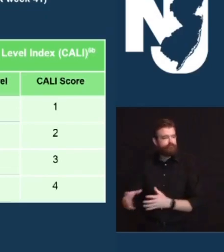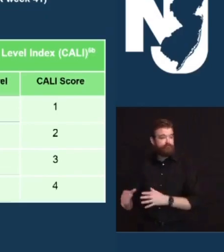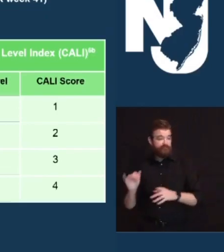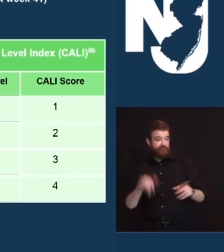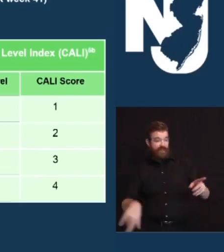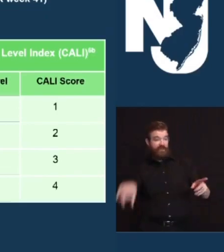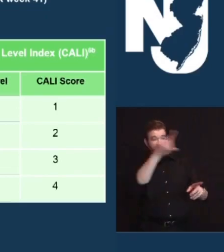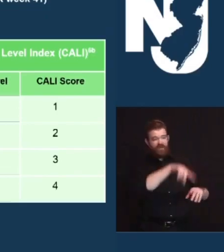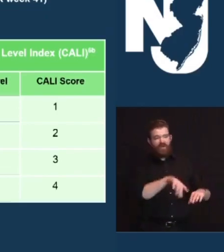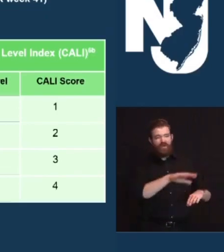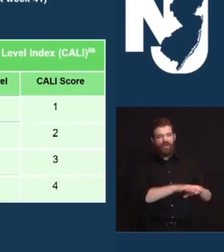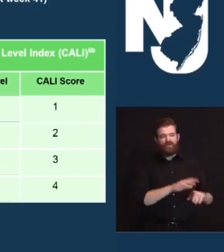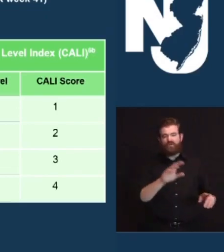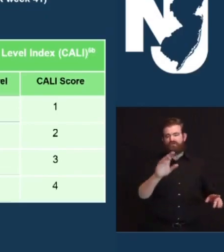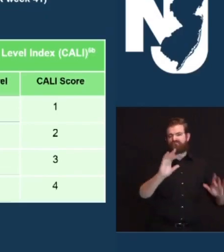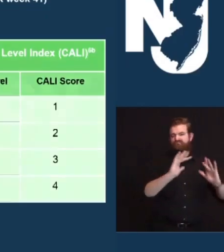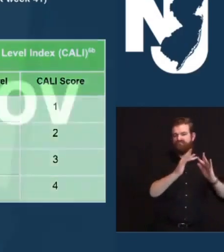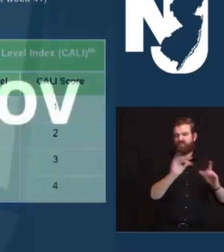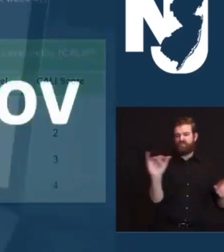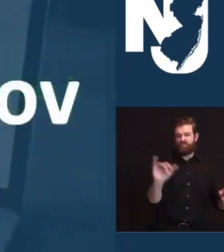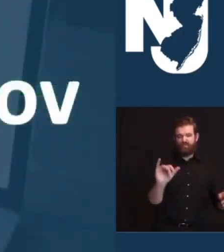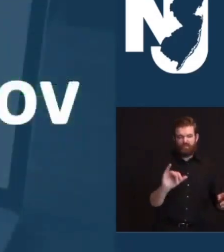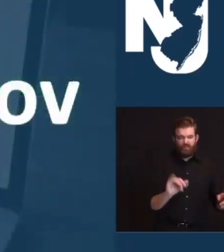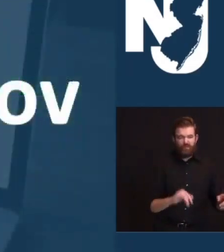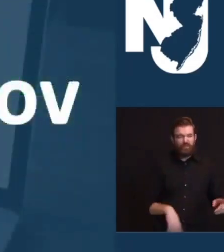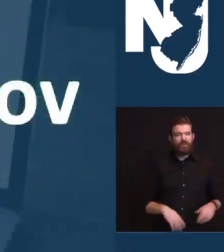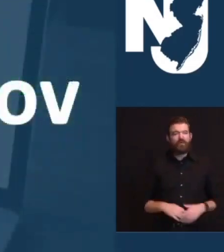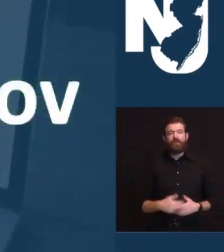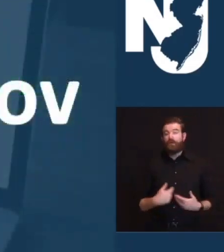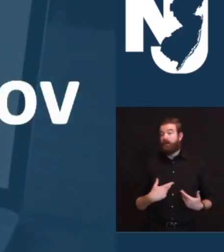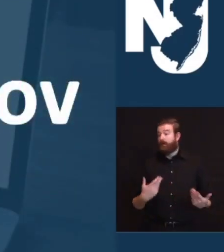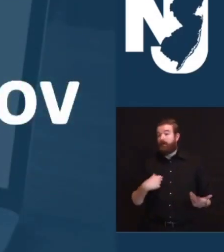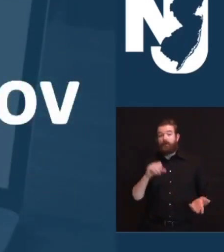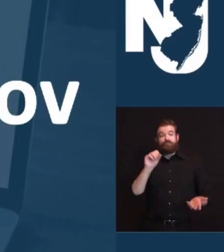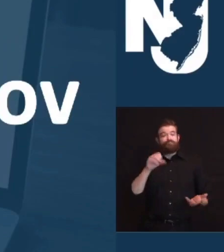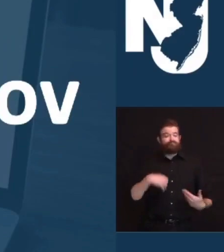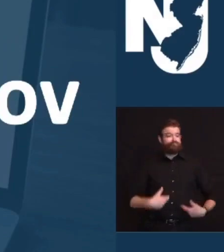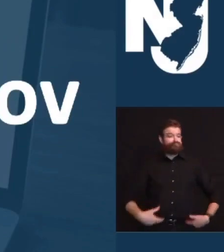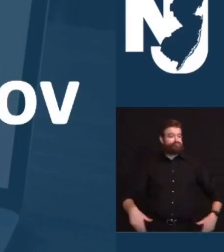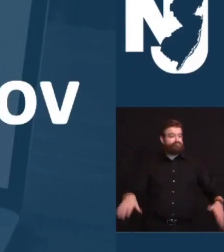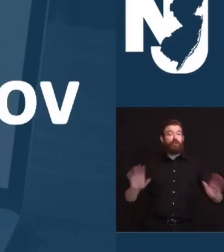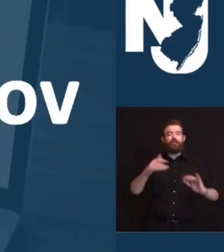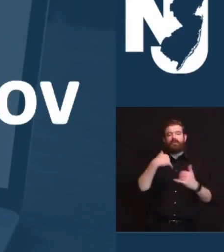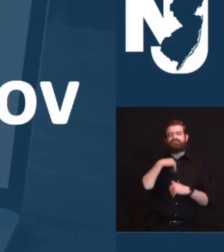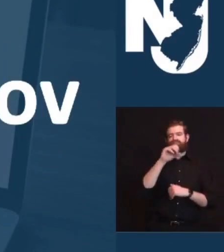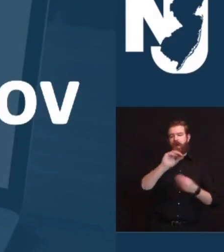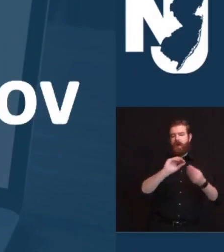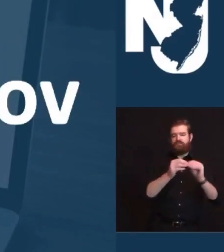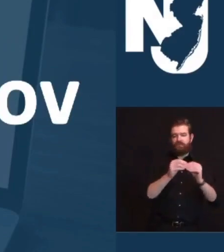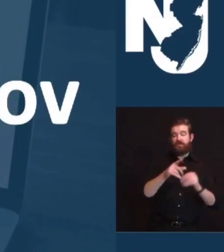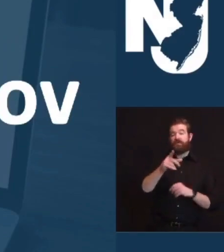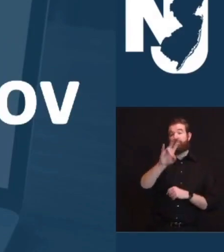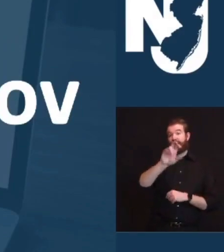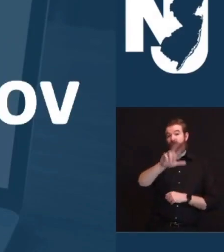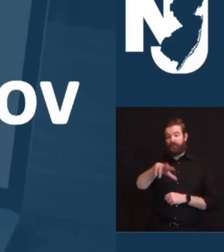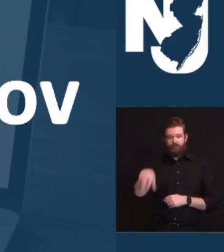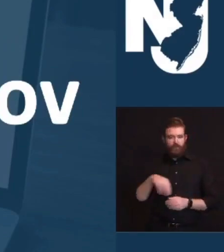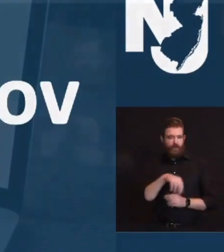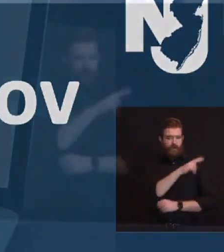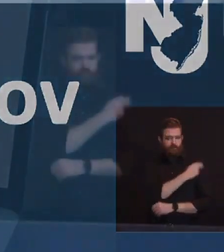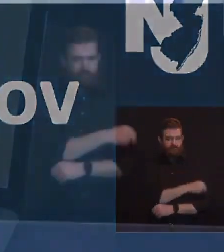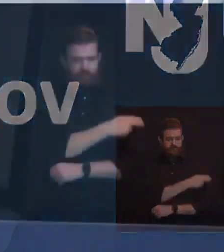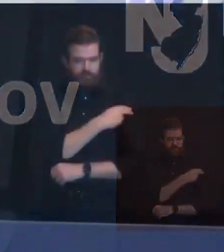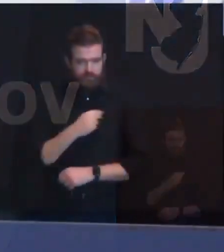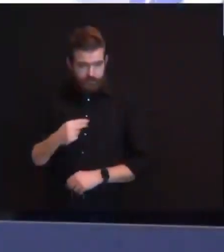Moving on to my daily report, as the governor shared, our hospitals reported 733 hospitalizations of COVID-19 positive